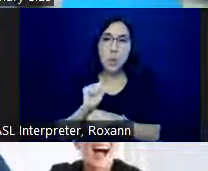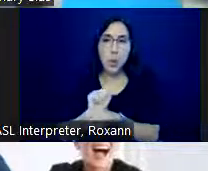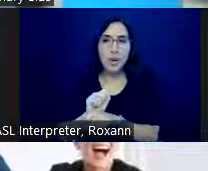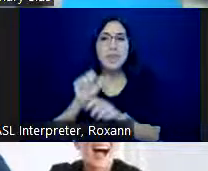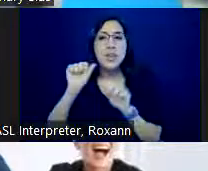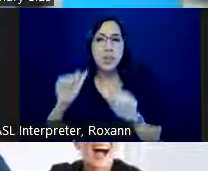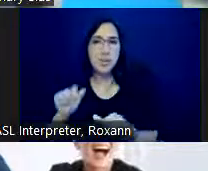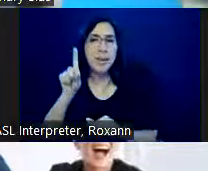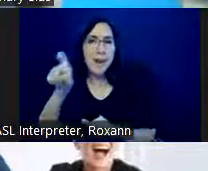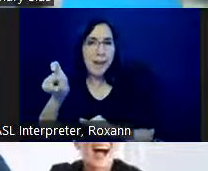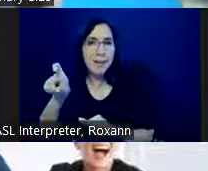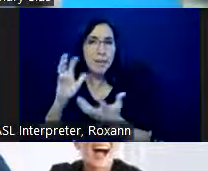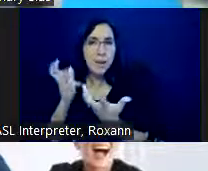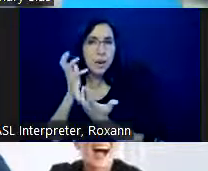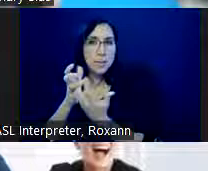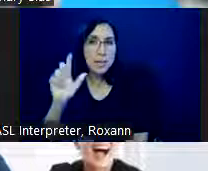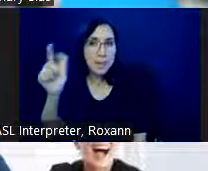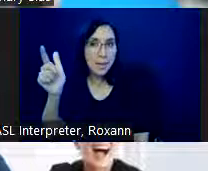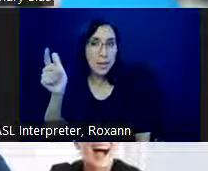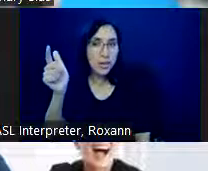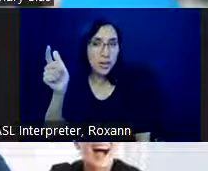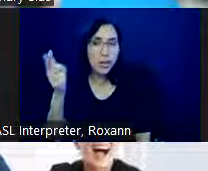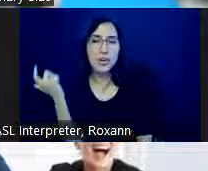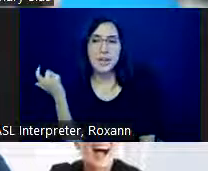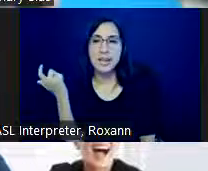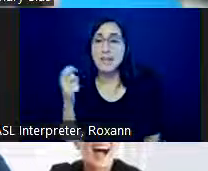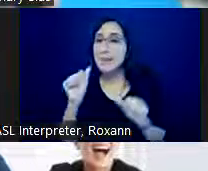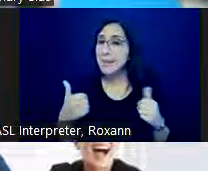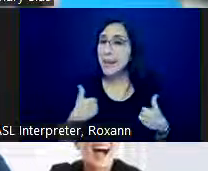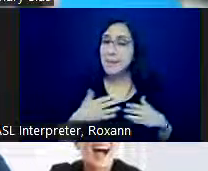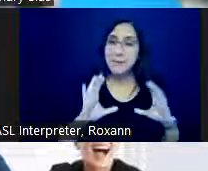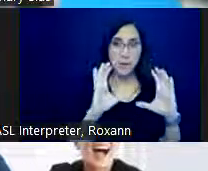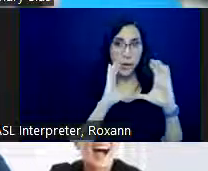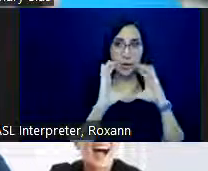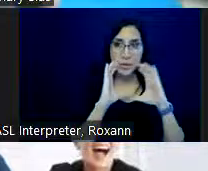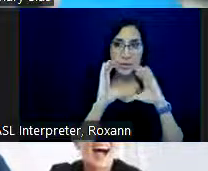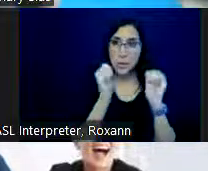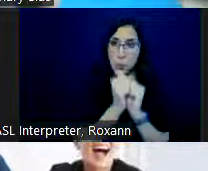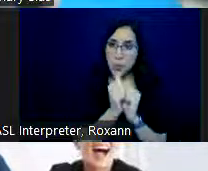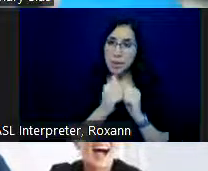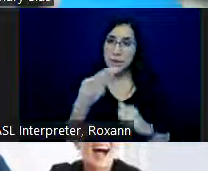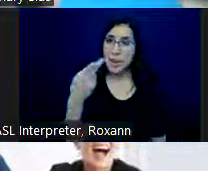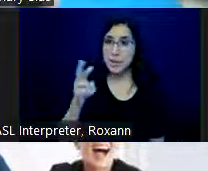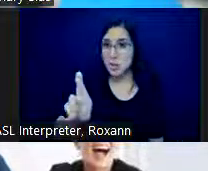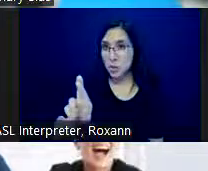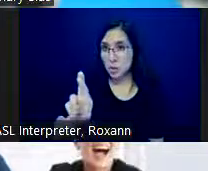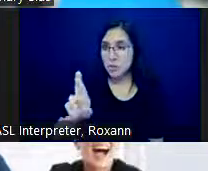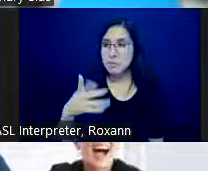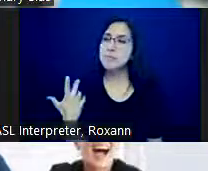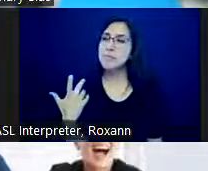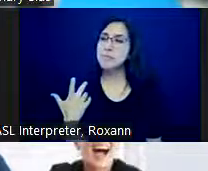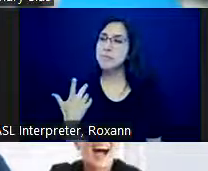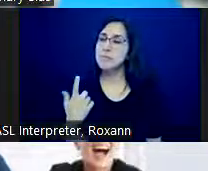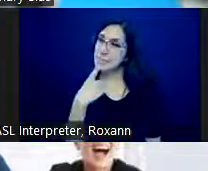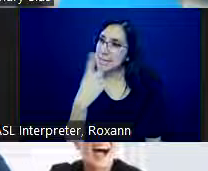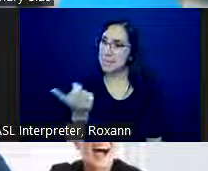safe side. You can have a conversation with the Human Resources Department and say, I'm going